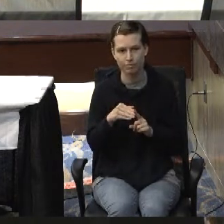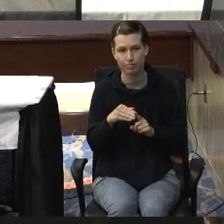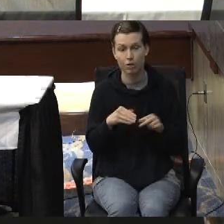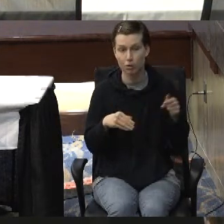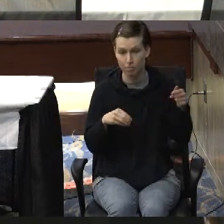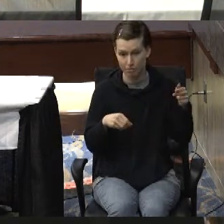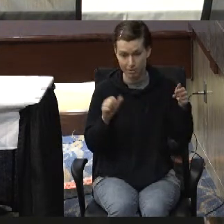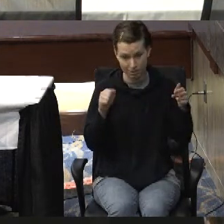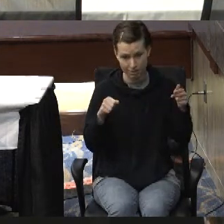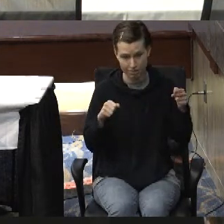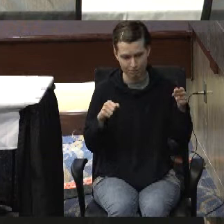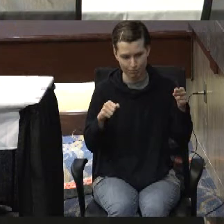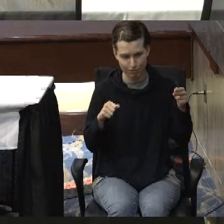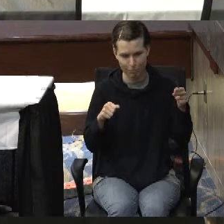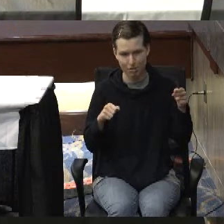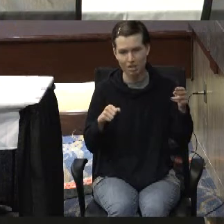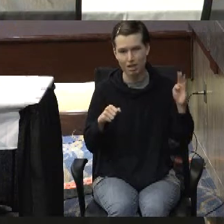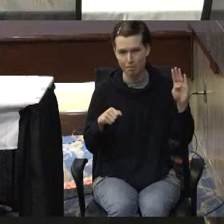Holmes. Aye.